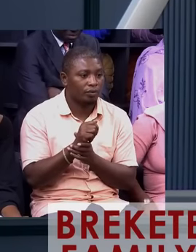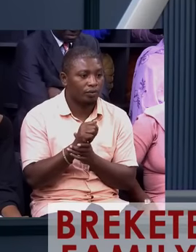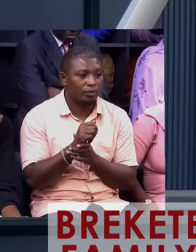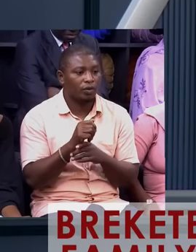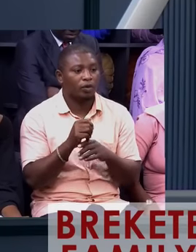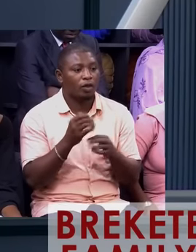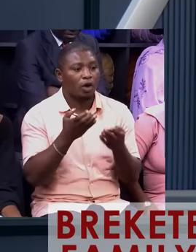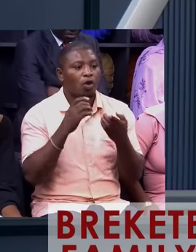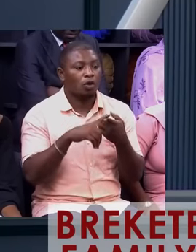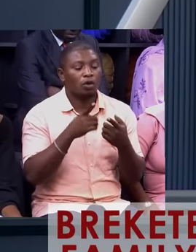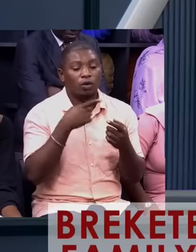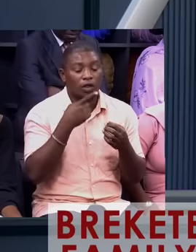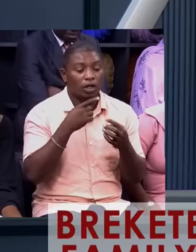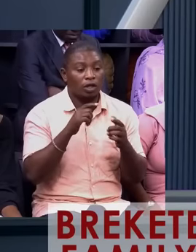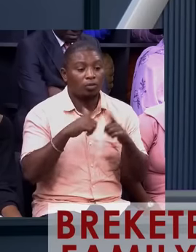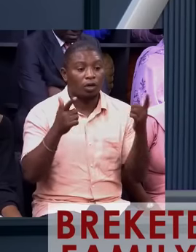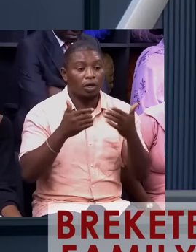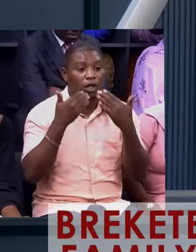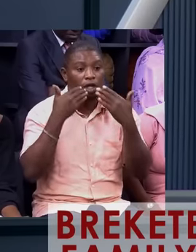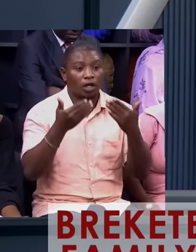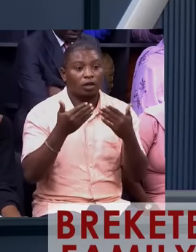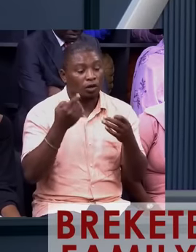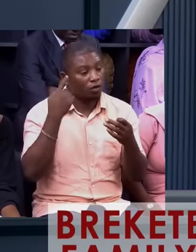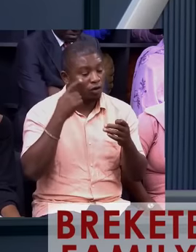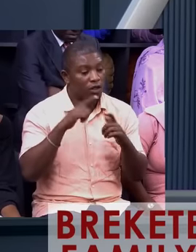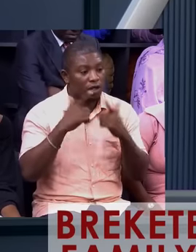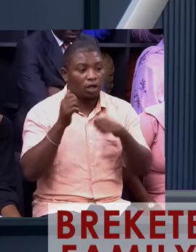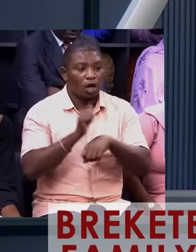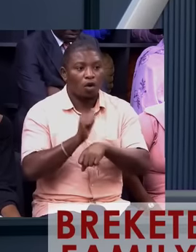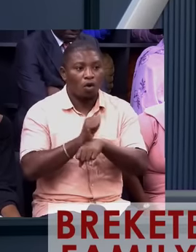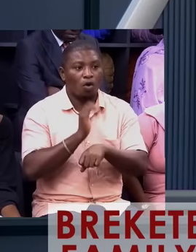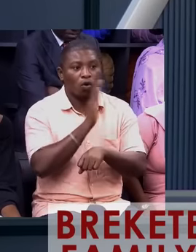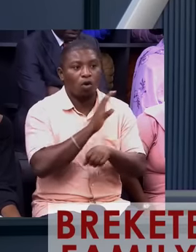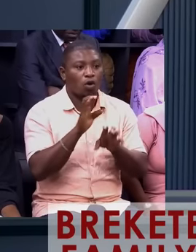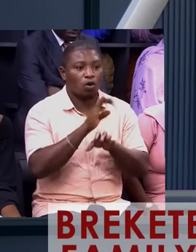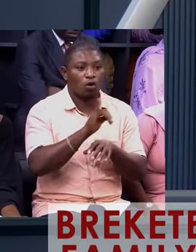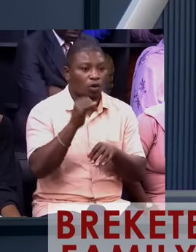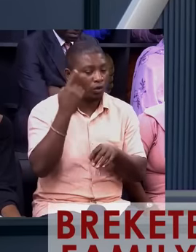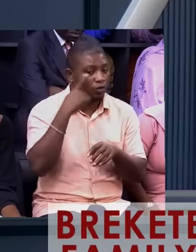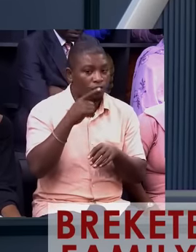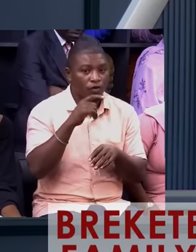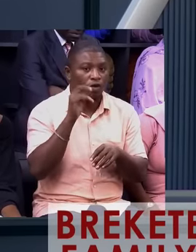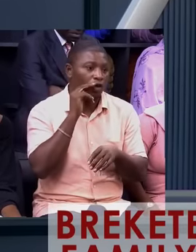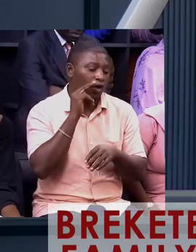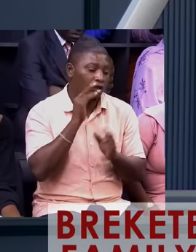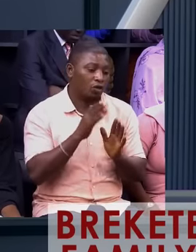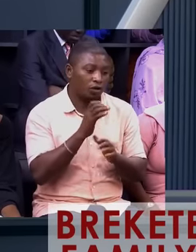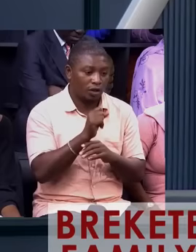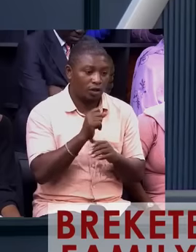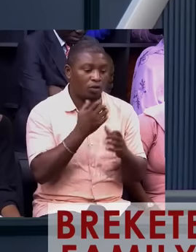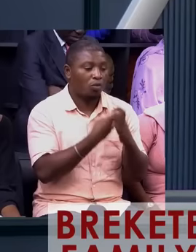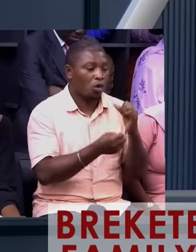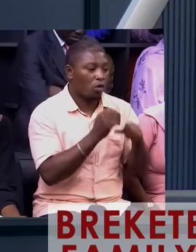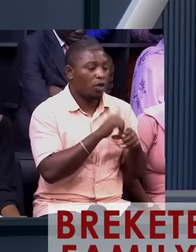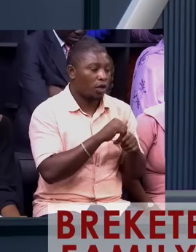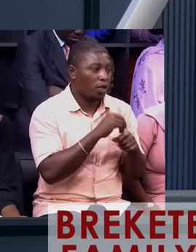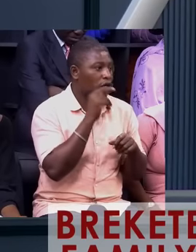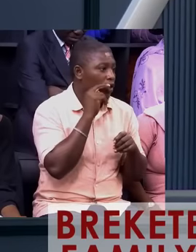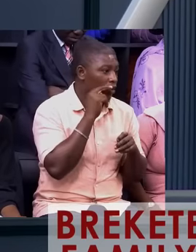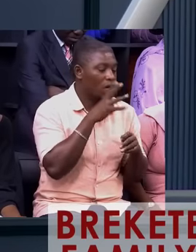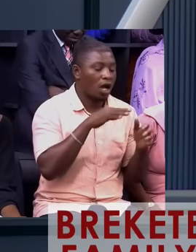much of your time I want to say big thank you sir for the great work you doing for the fellow Nigerians both in Nigeria and